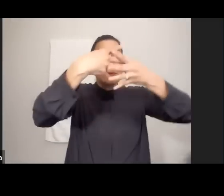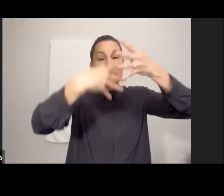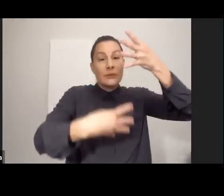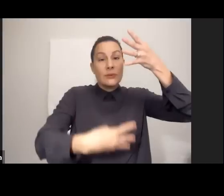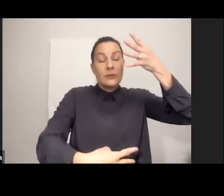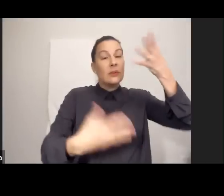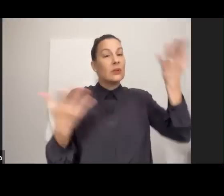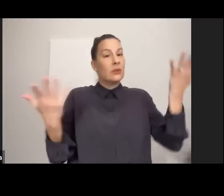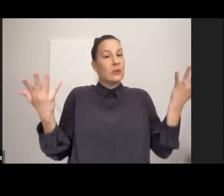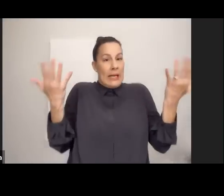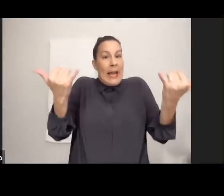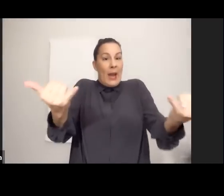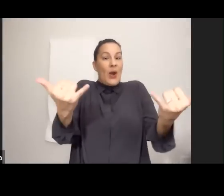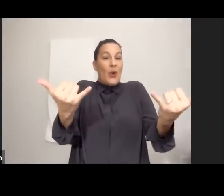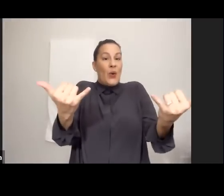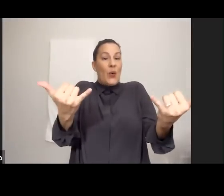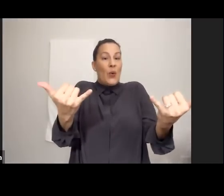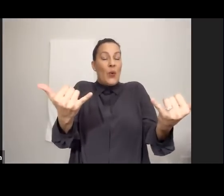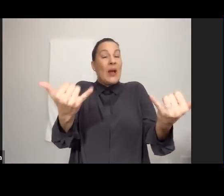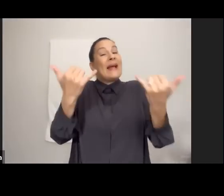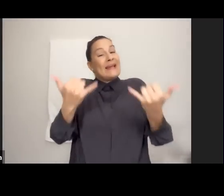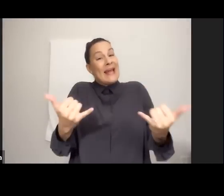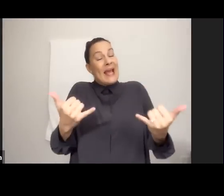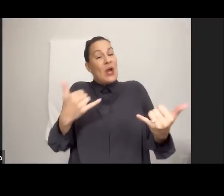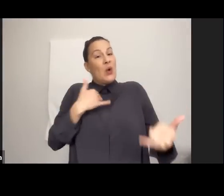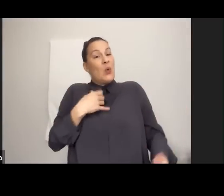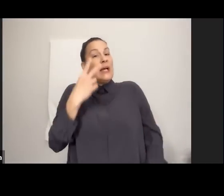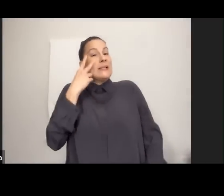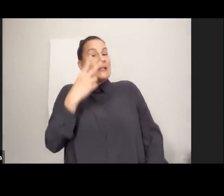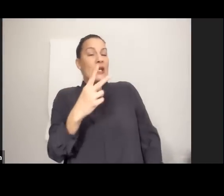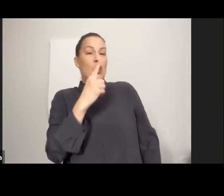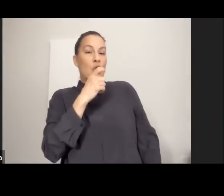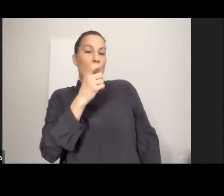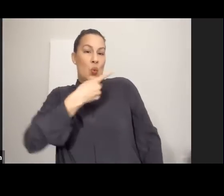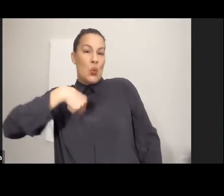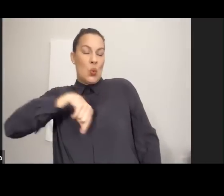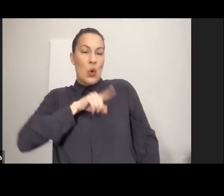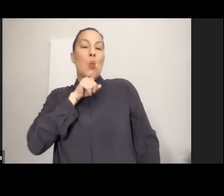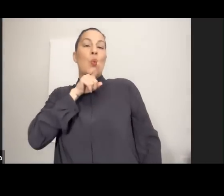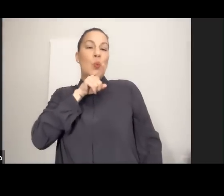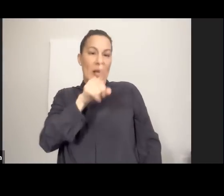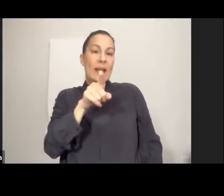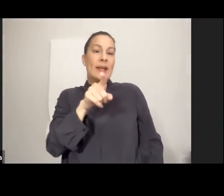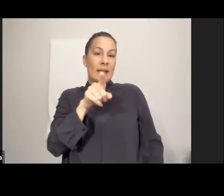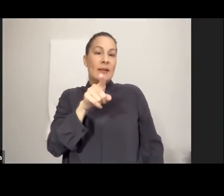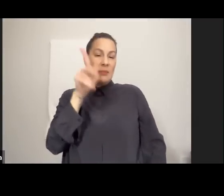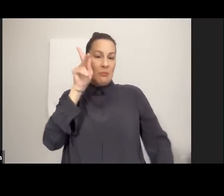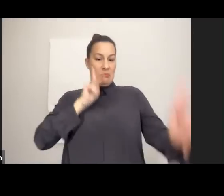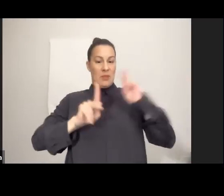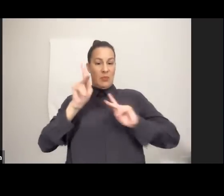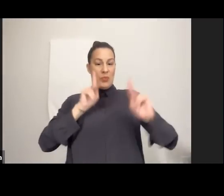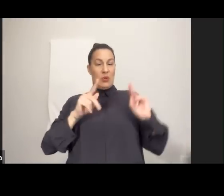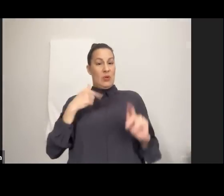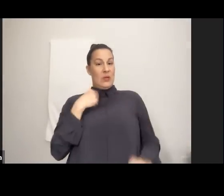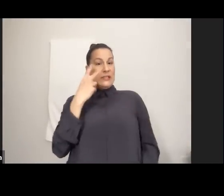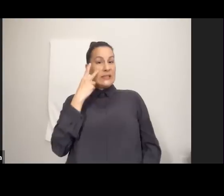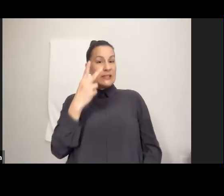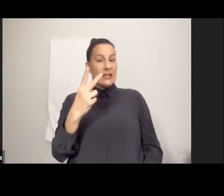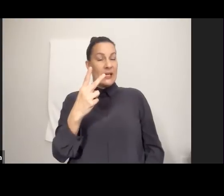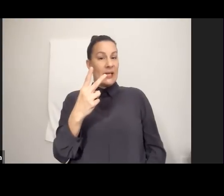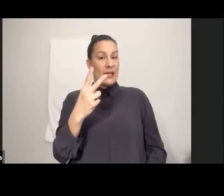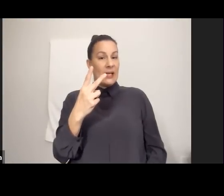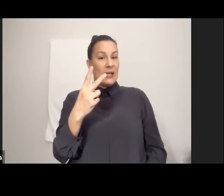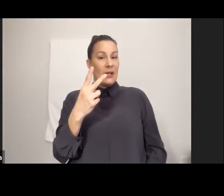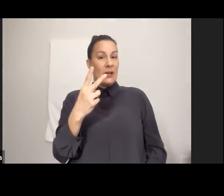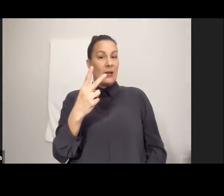This pandemic has shown me who chosen family really is. This pandemic has shown me what is really what